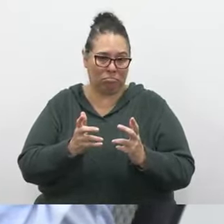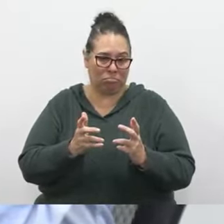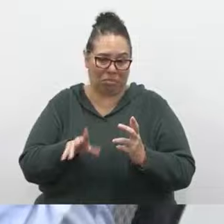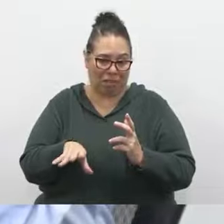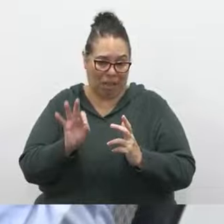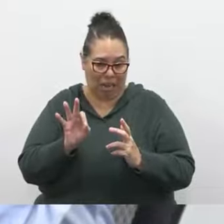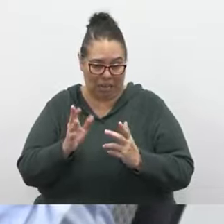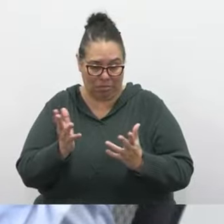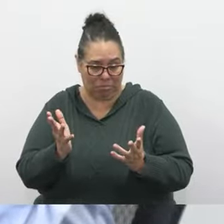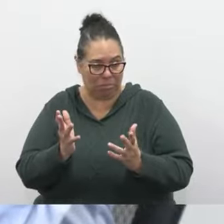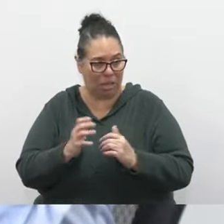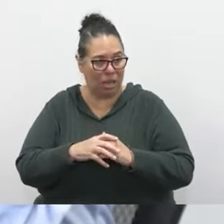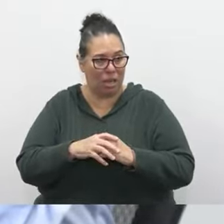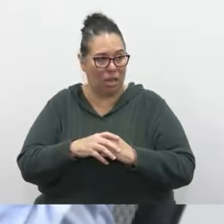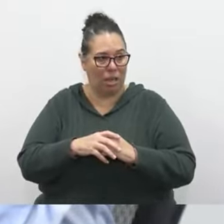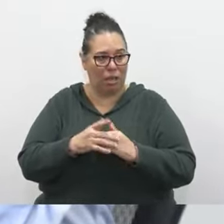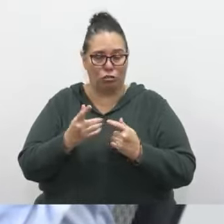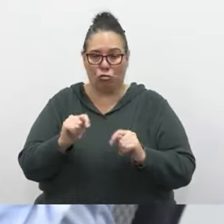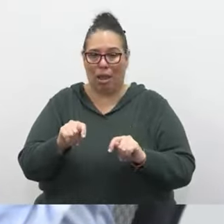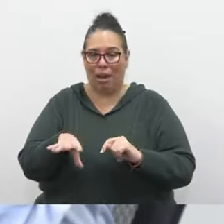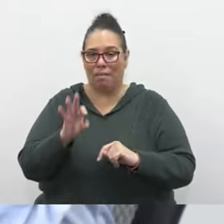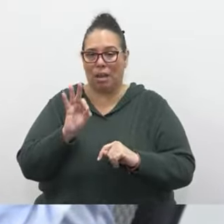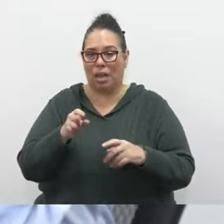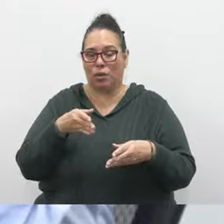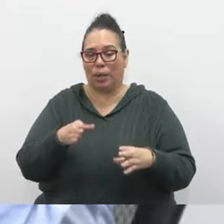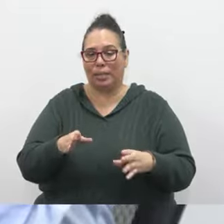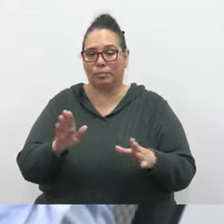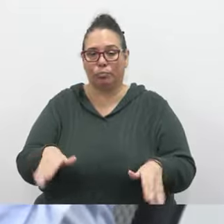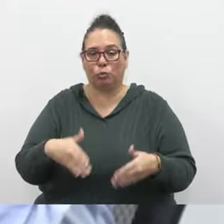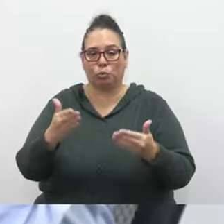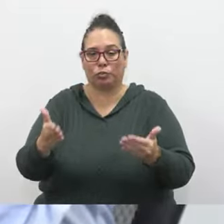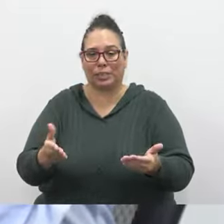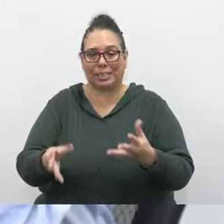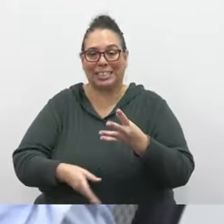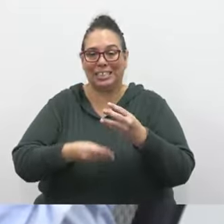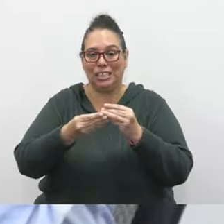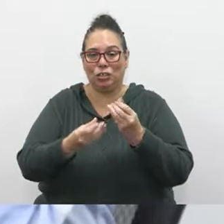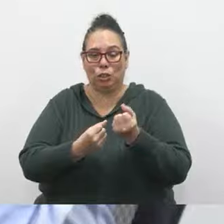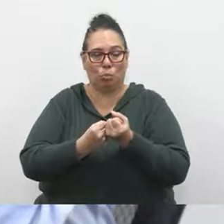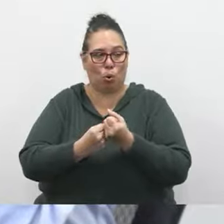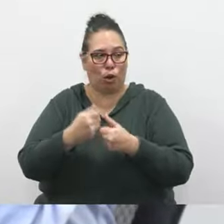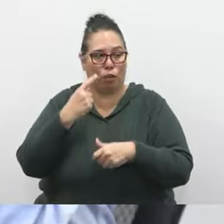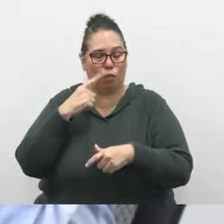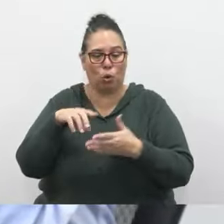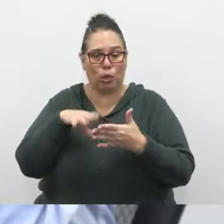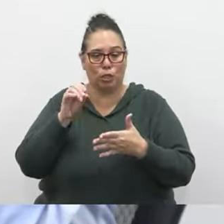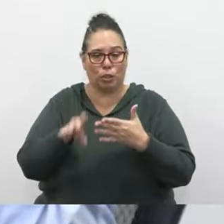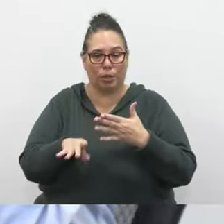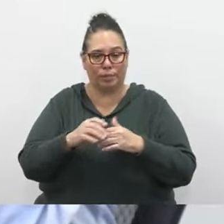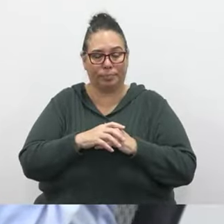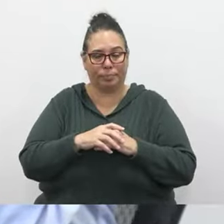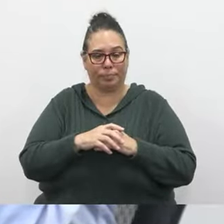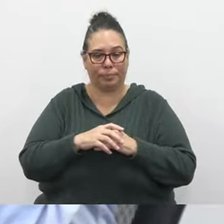finding, then they're really trying to find some ways to provide some additional supports for students. But what happens with our teachers